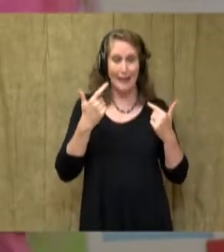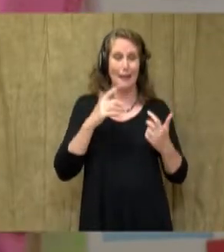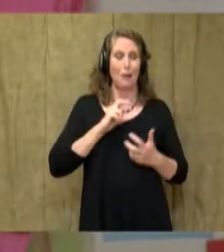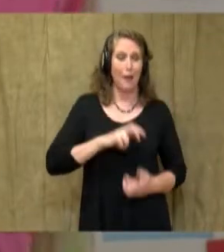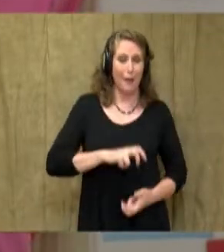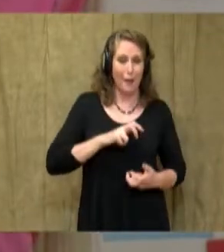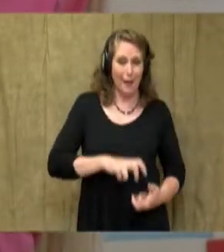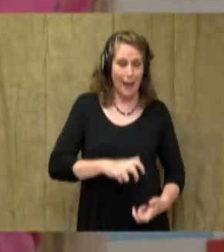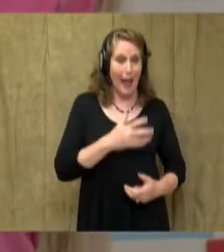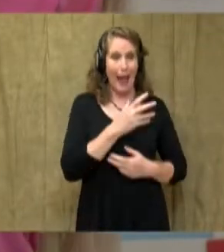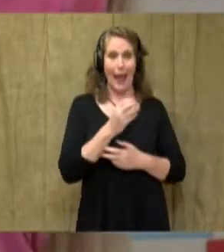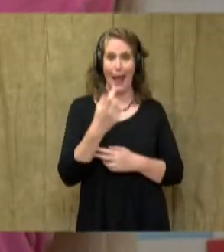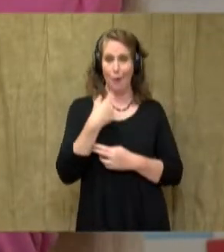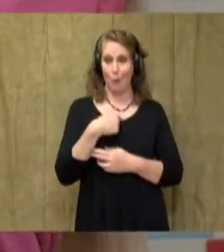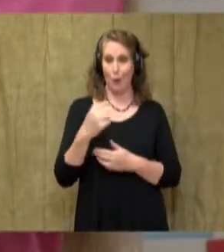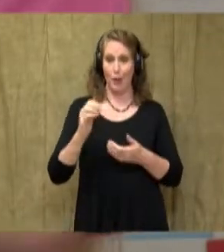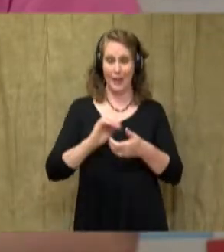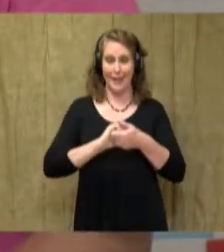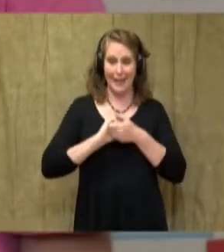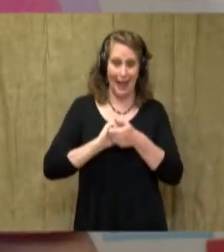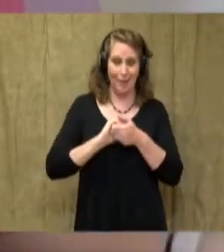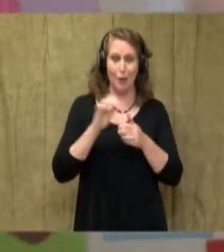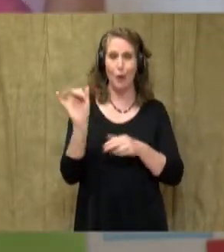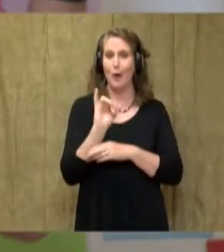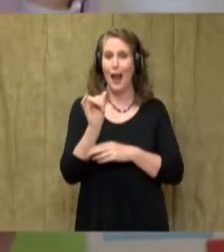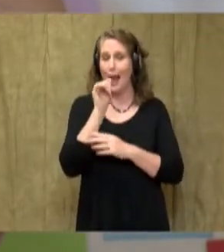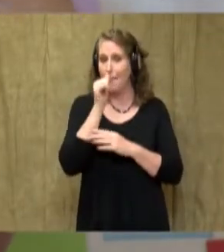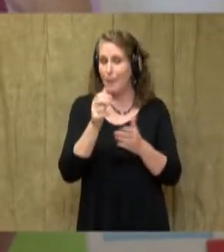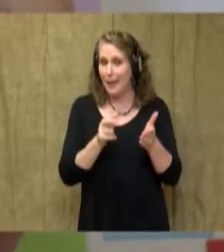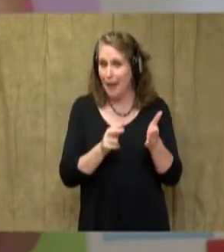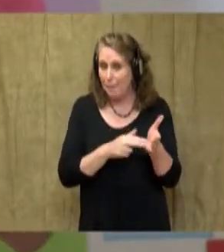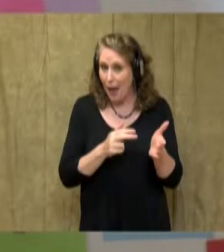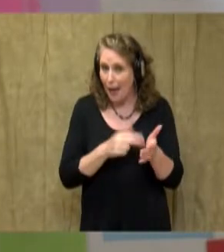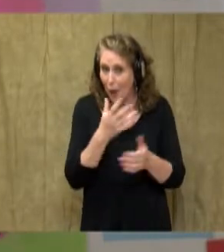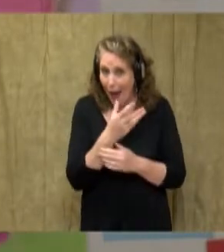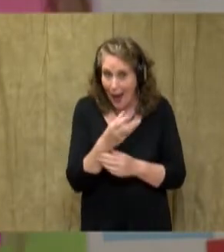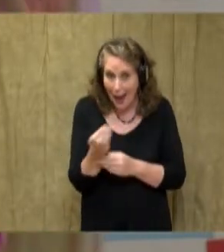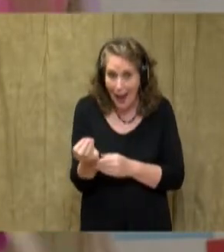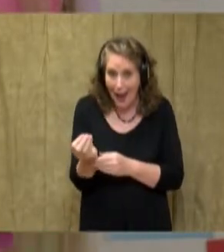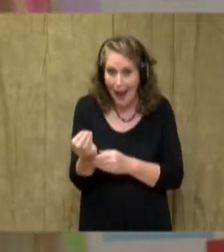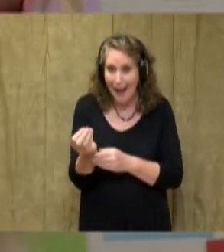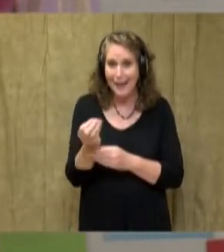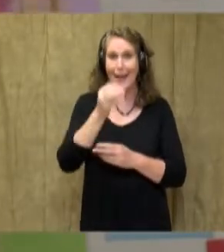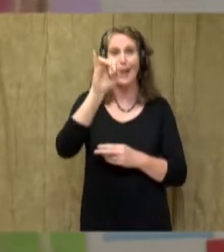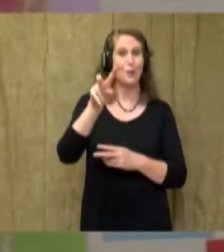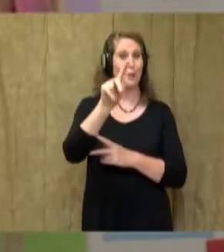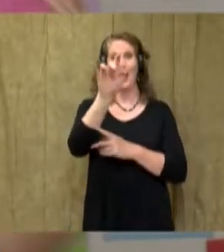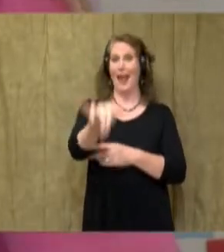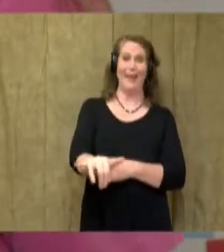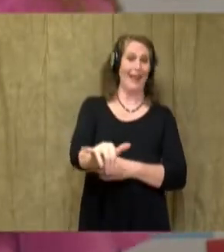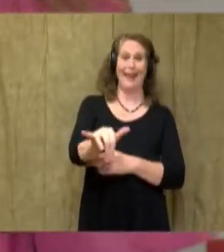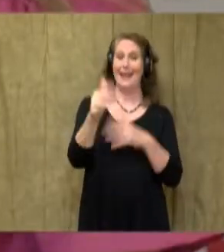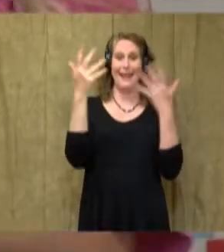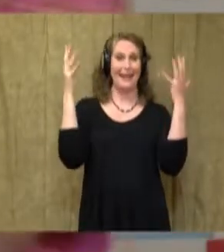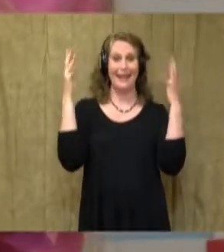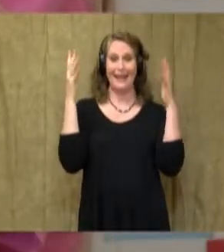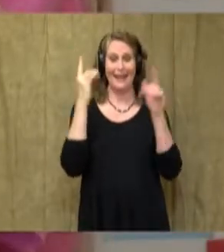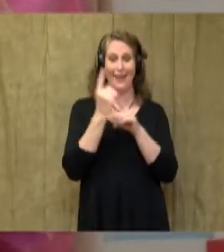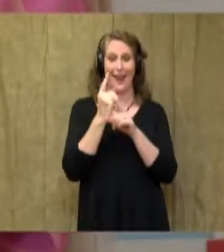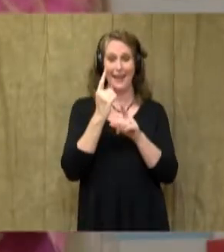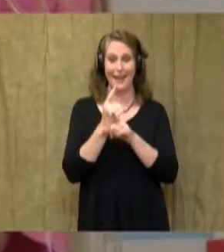in your belly and we'll go together like peanut butter and Jelly! That's